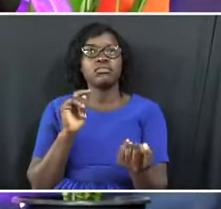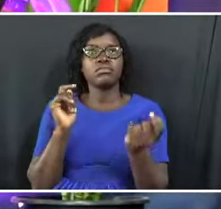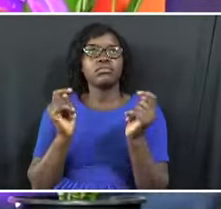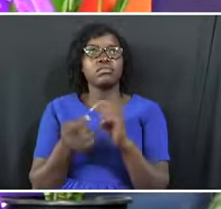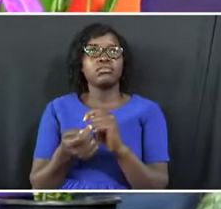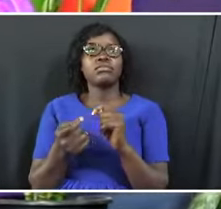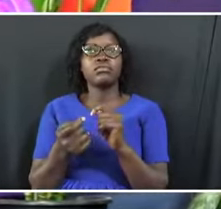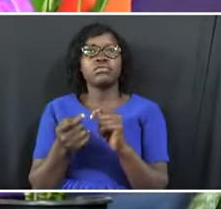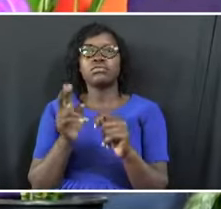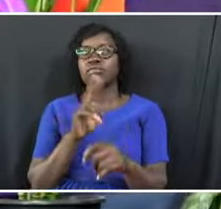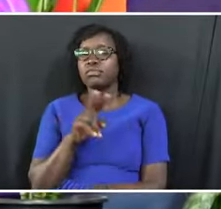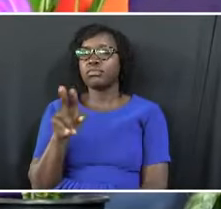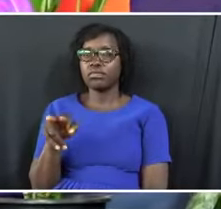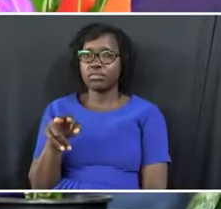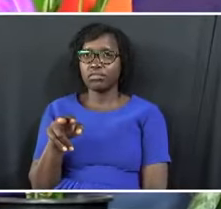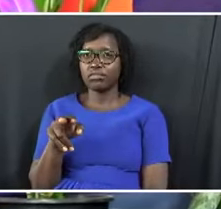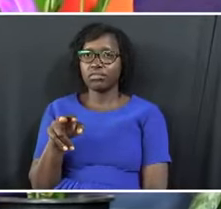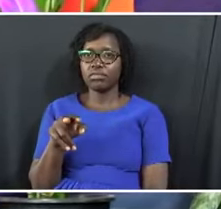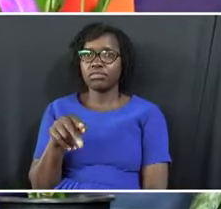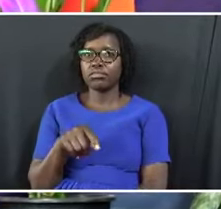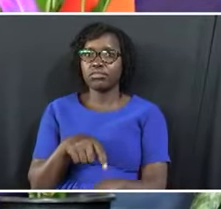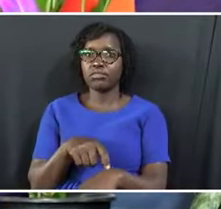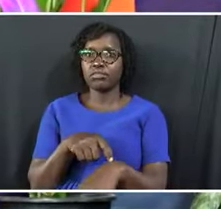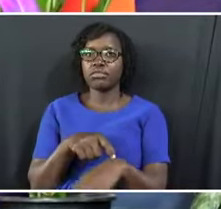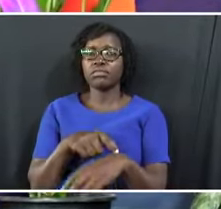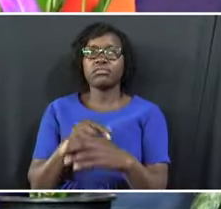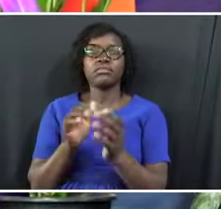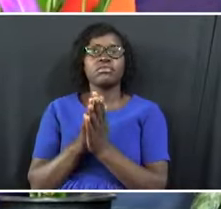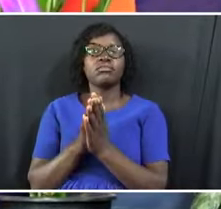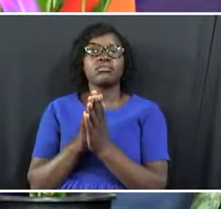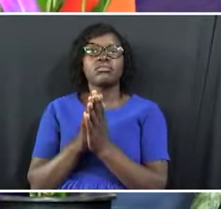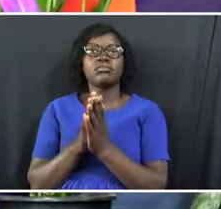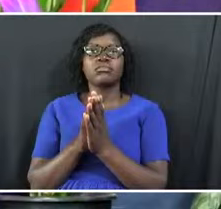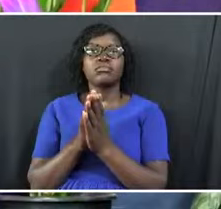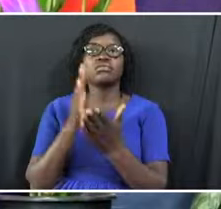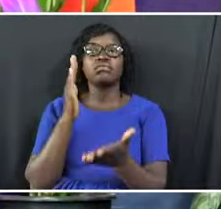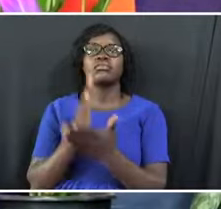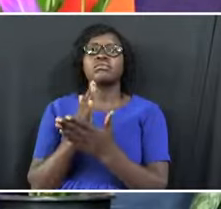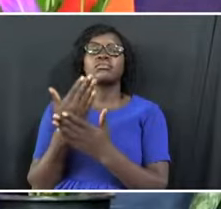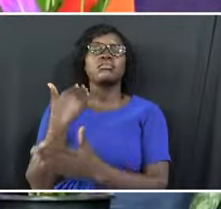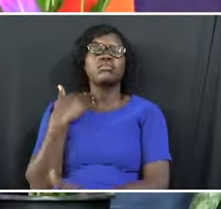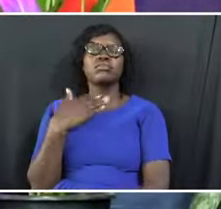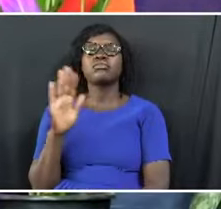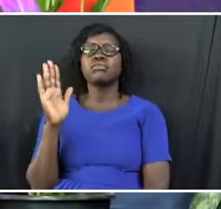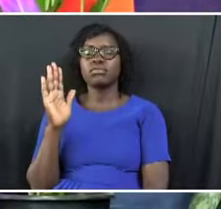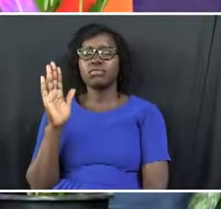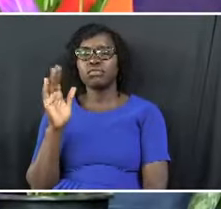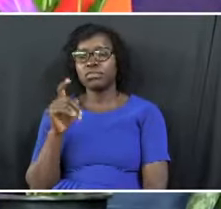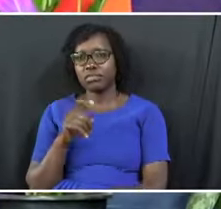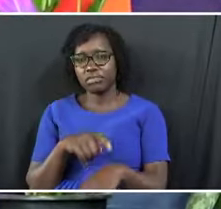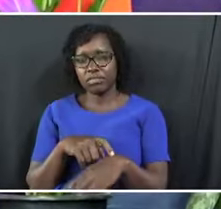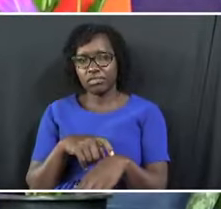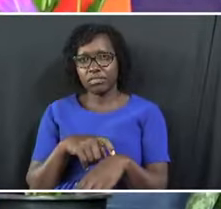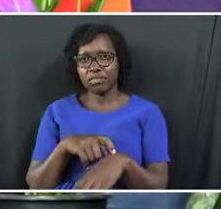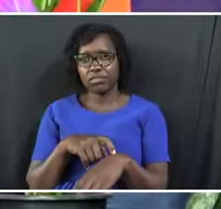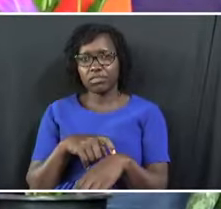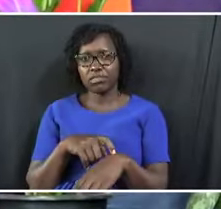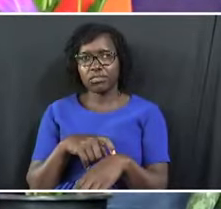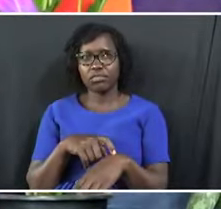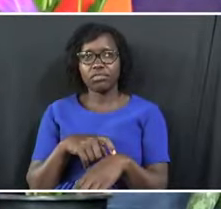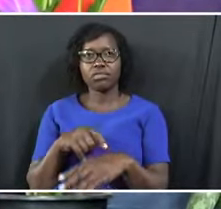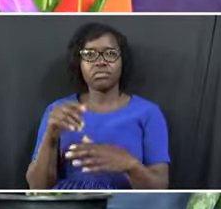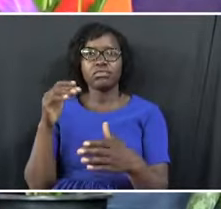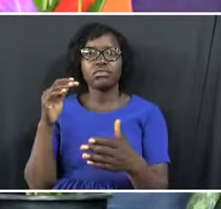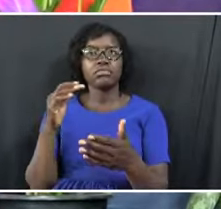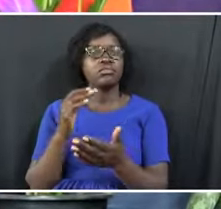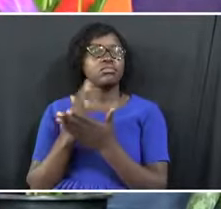our attitude. It is time that we must desist from hatred. It is time that we have to desist from gospel,